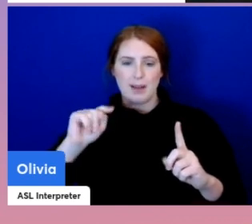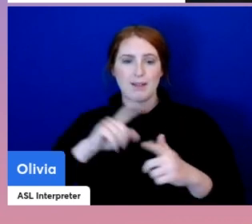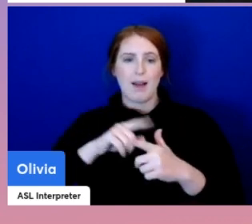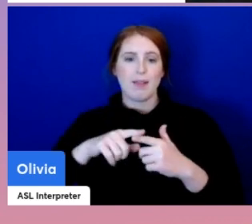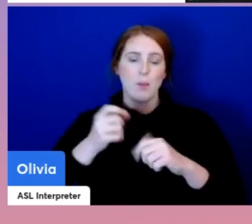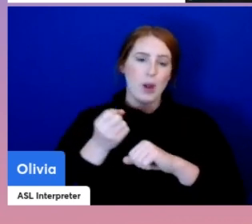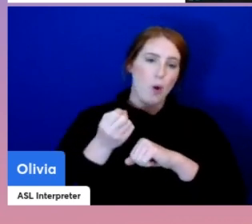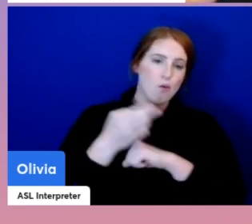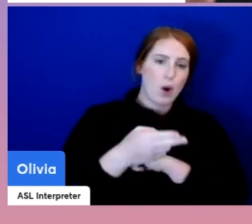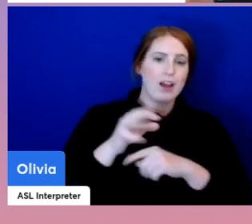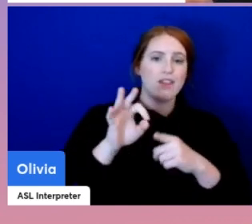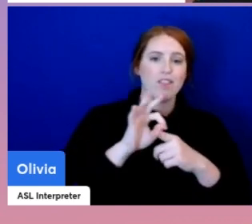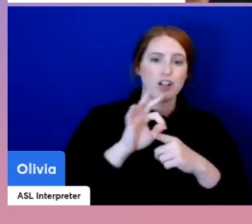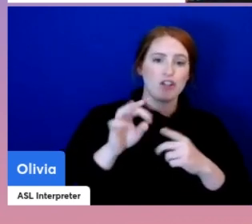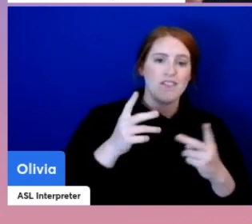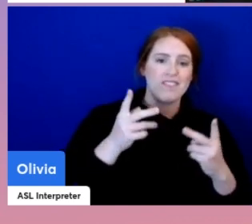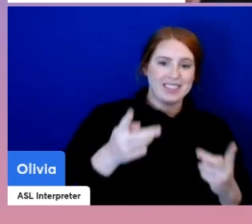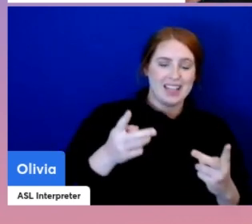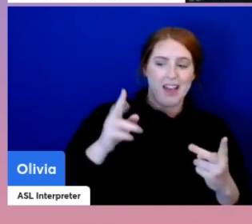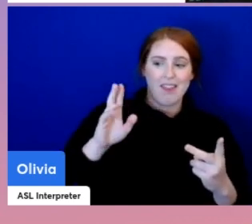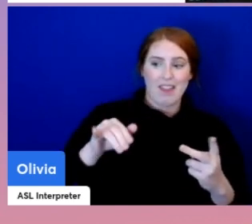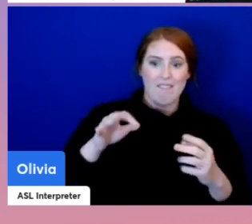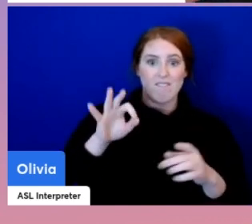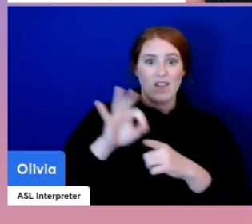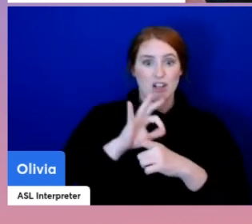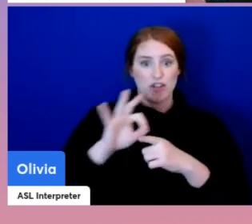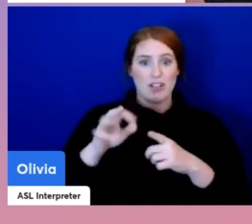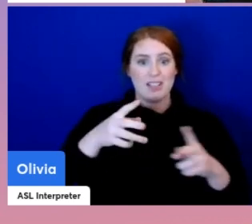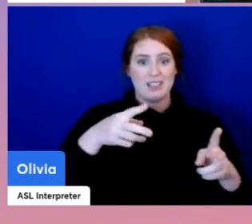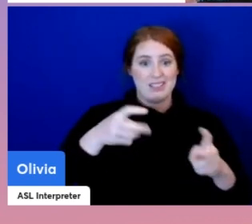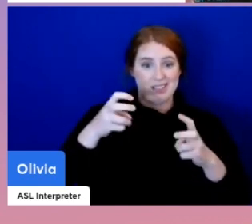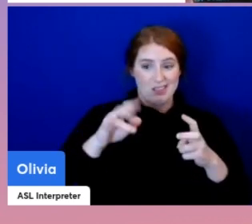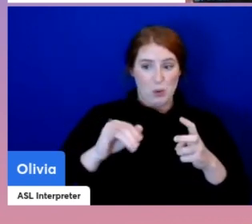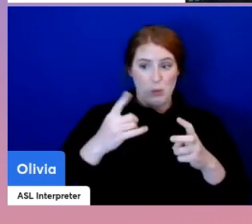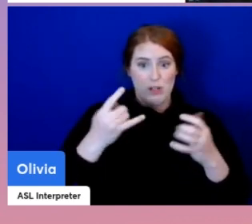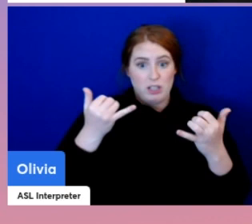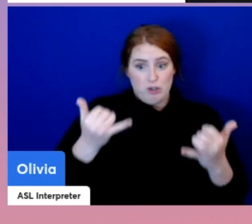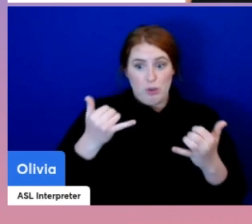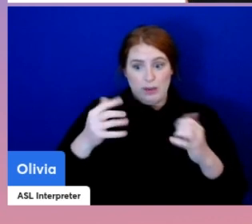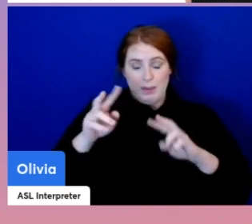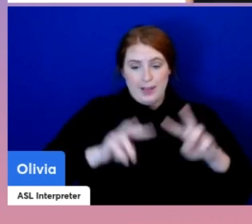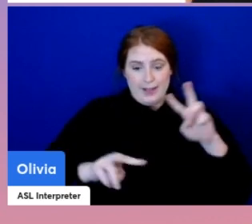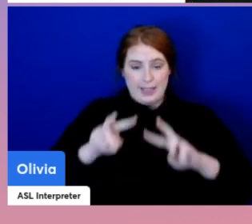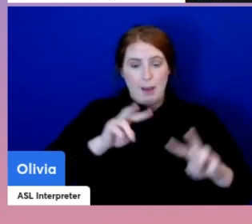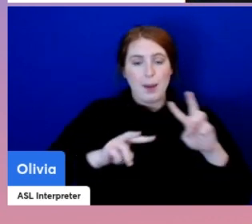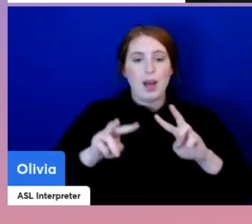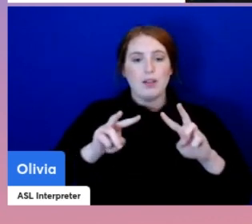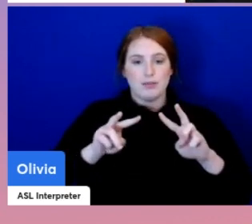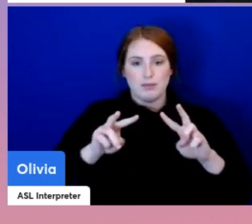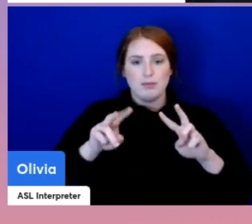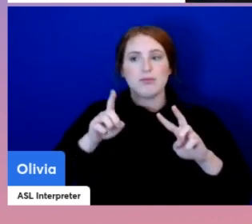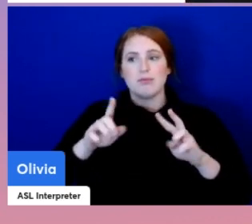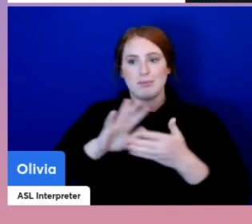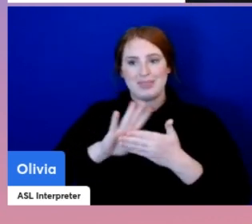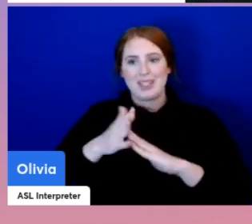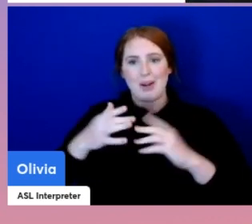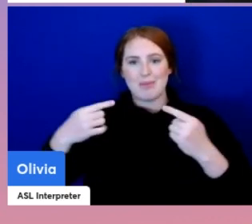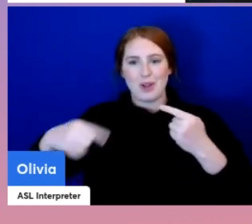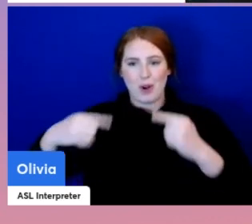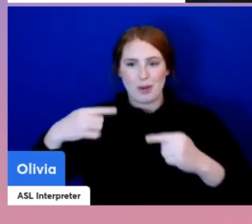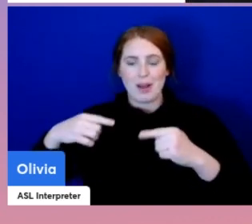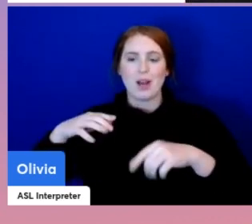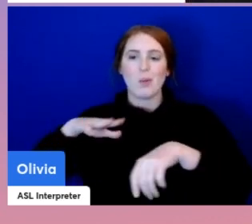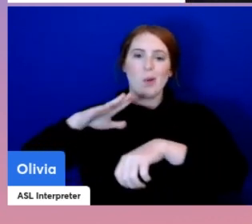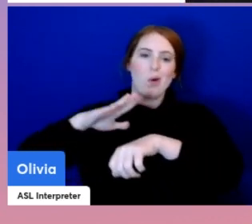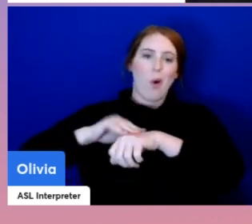this is the function that takes the current node of the infrastructure graph that is being examined as an argument and will be called on every node of the